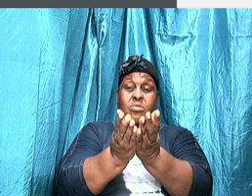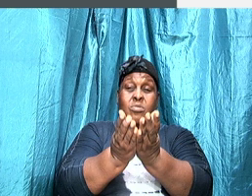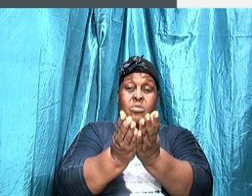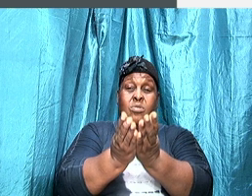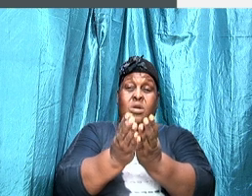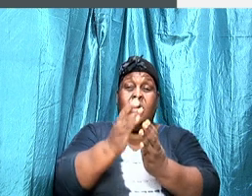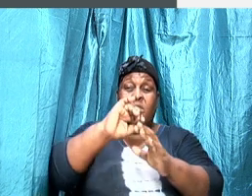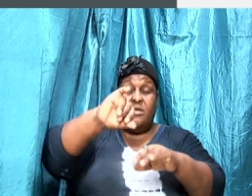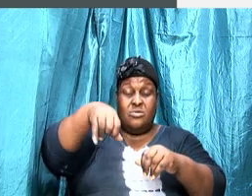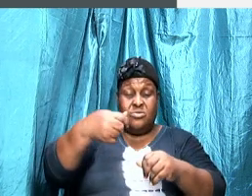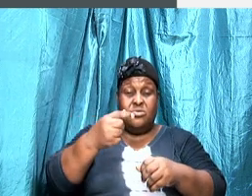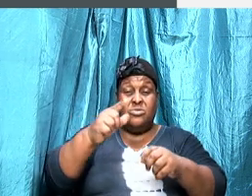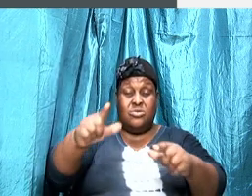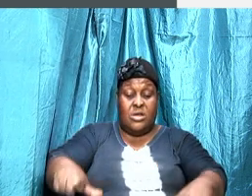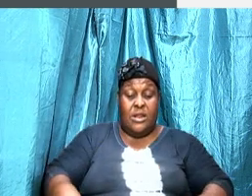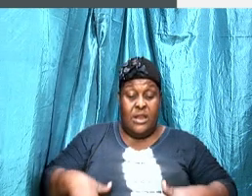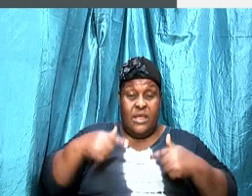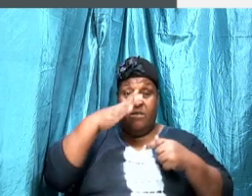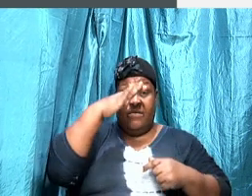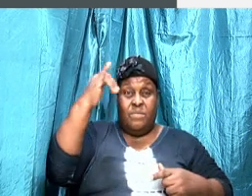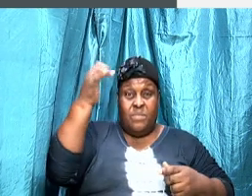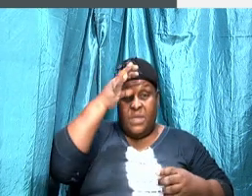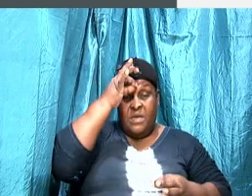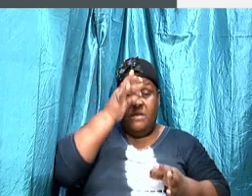just shall live by faith.